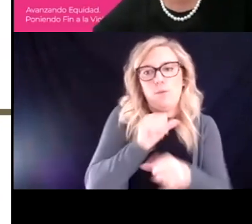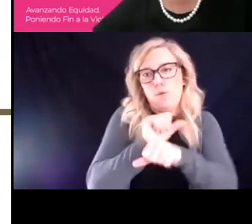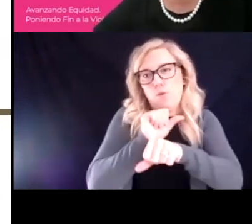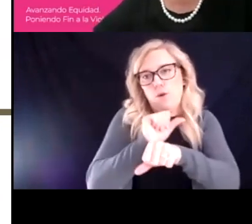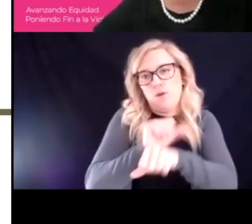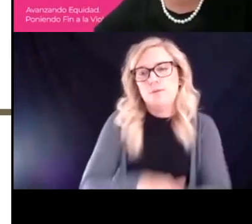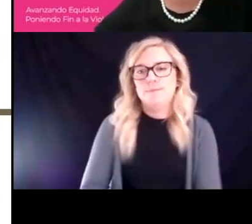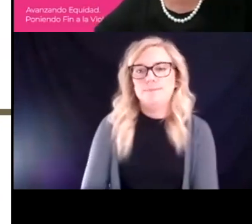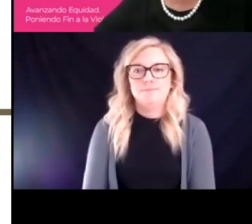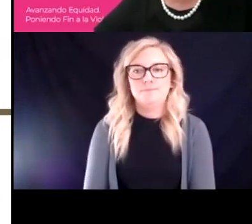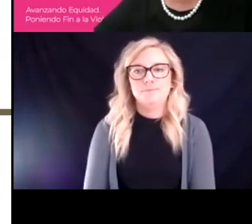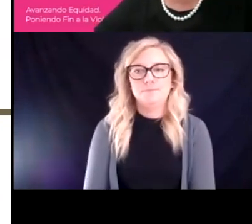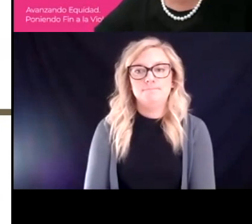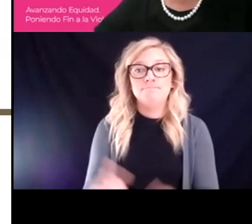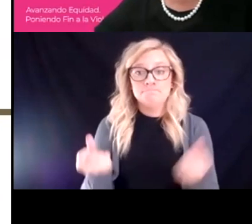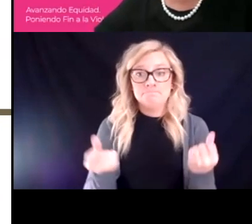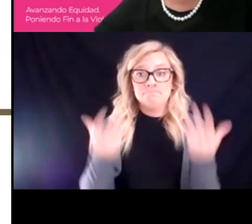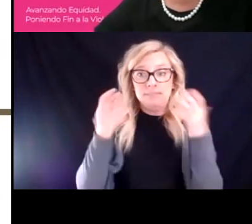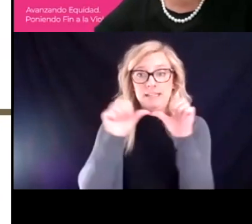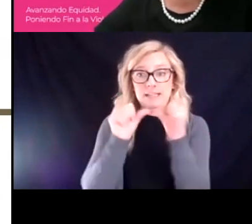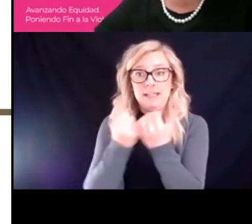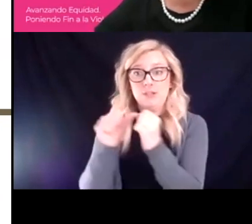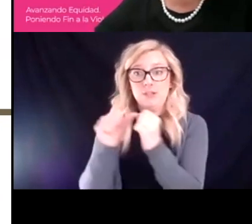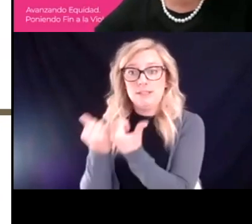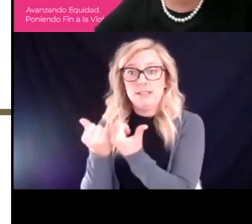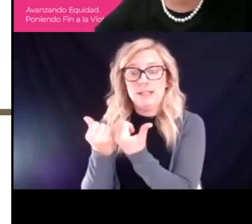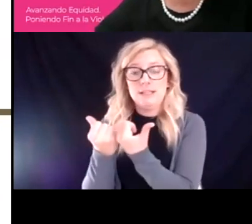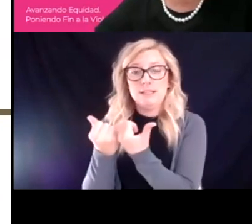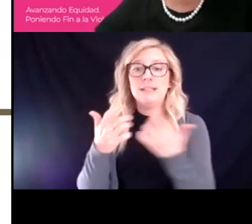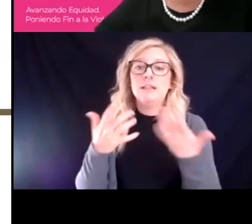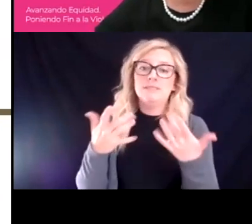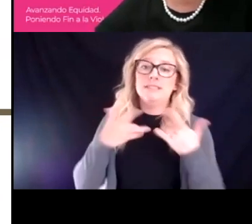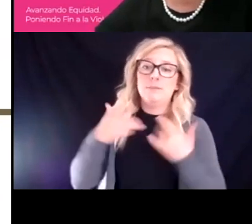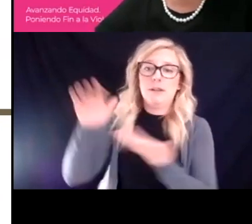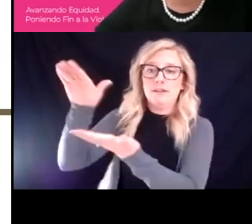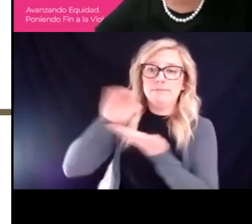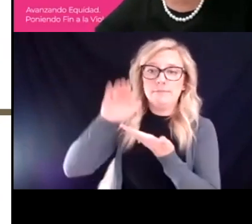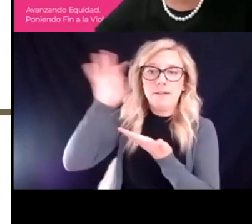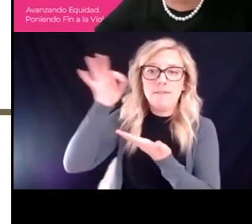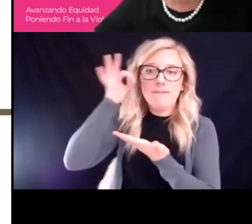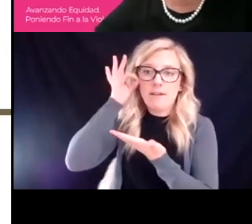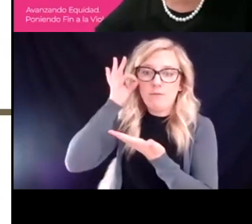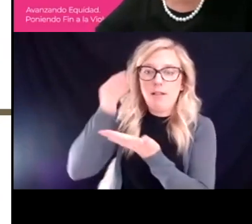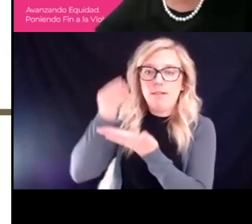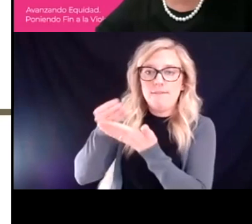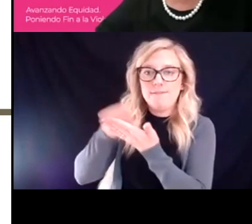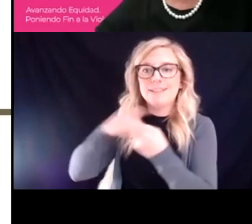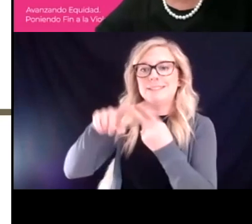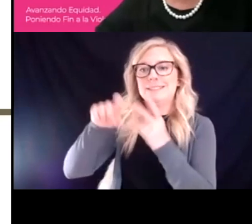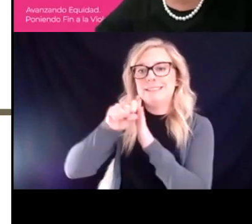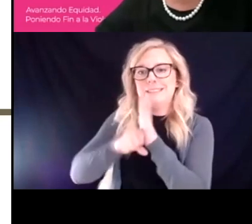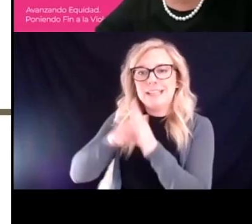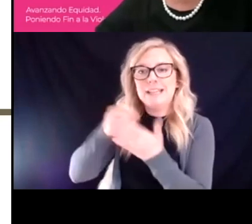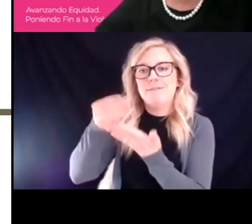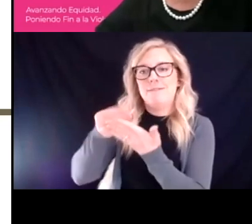Many of our agencies, as we know, are offered federal funds and also state funds. I also use a